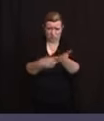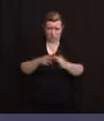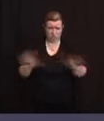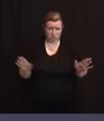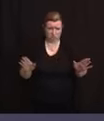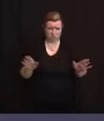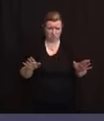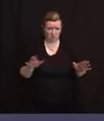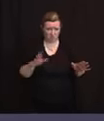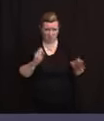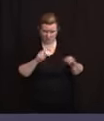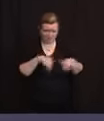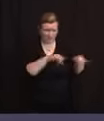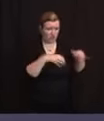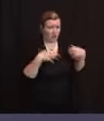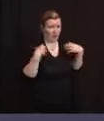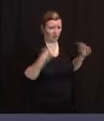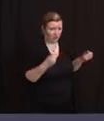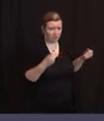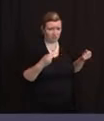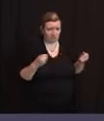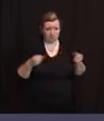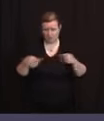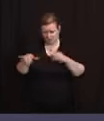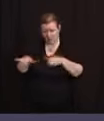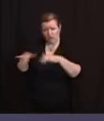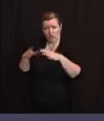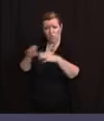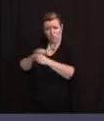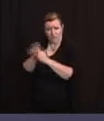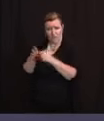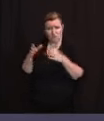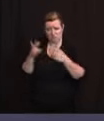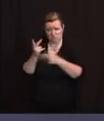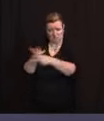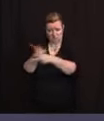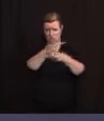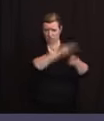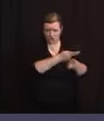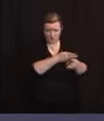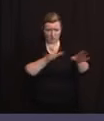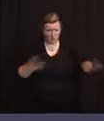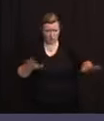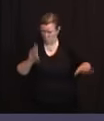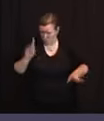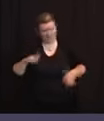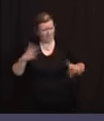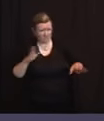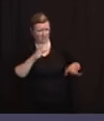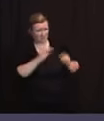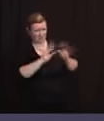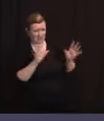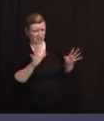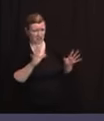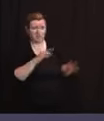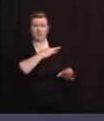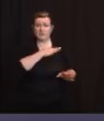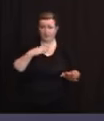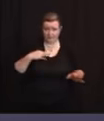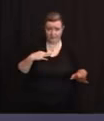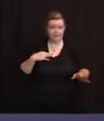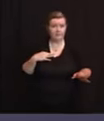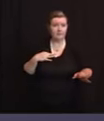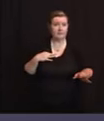group over here, and in fact that extended, as I think you probably heard, to staff. You couldn't have staff